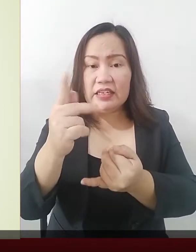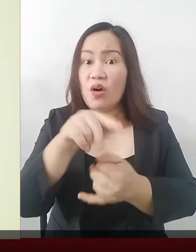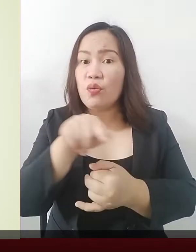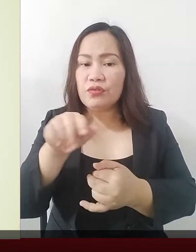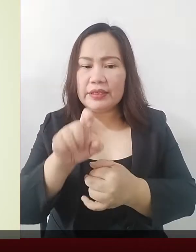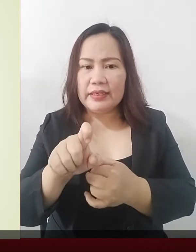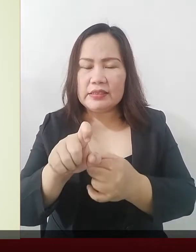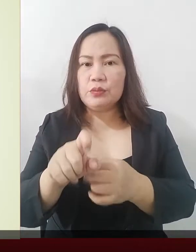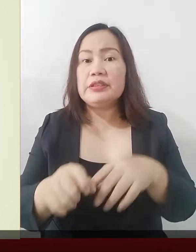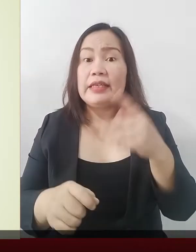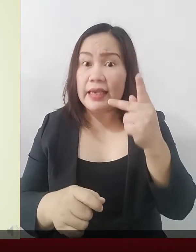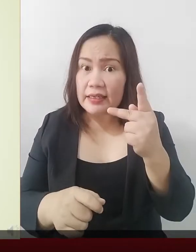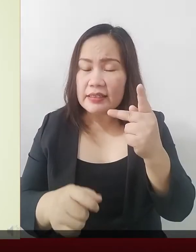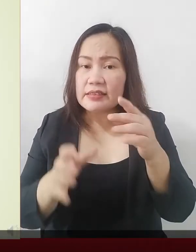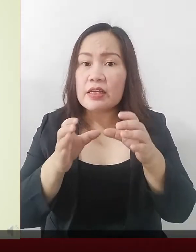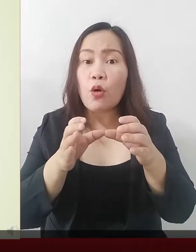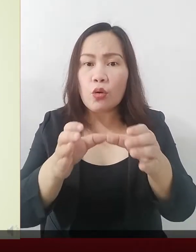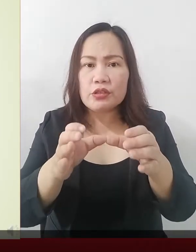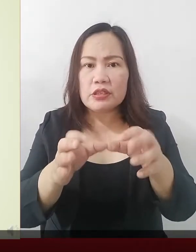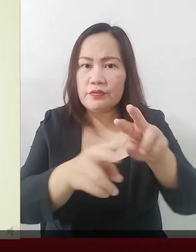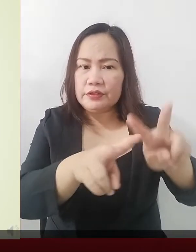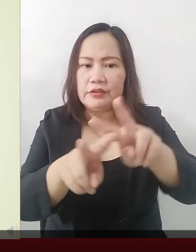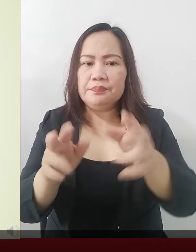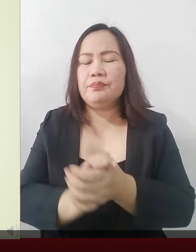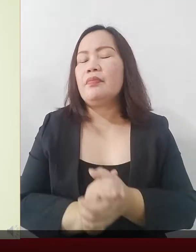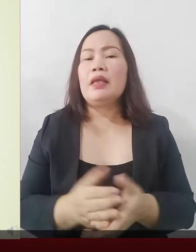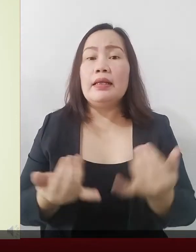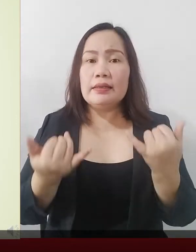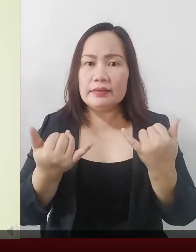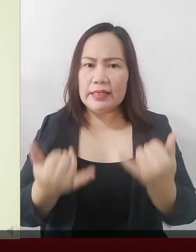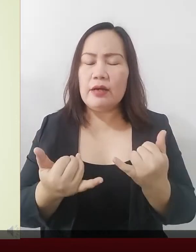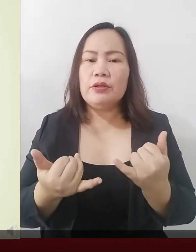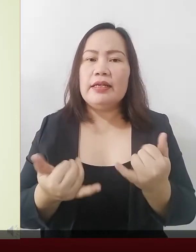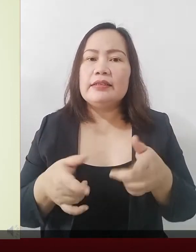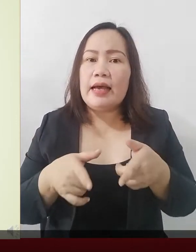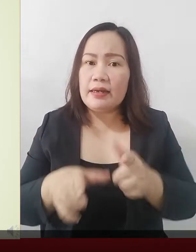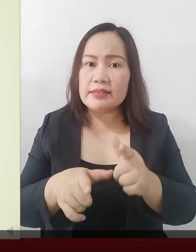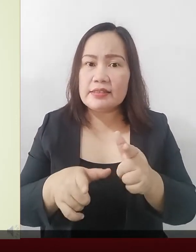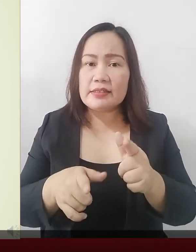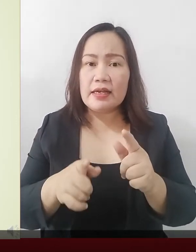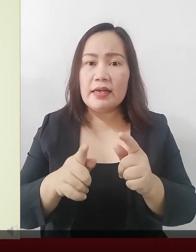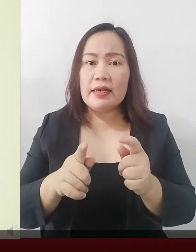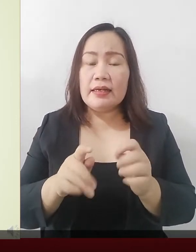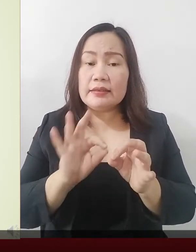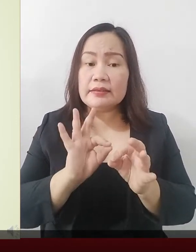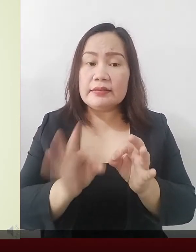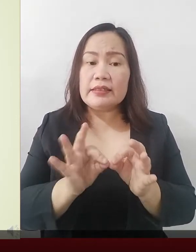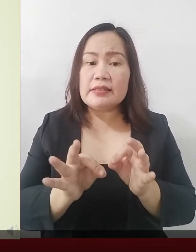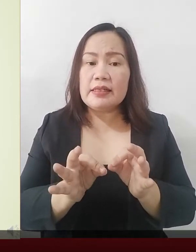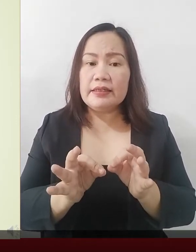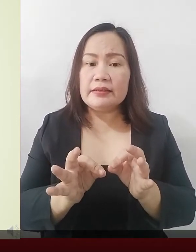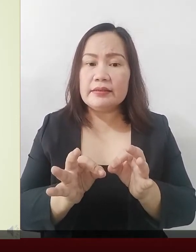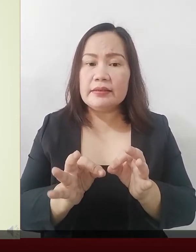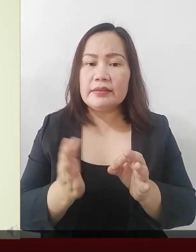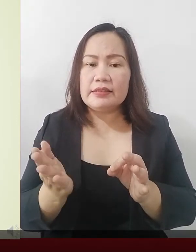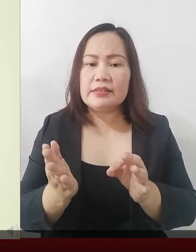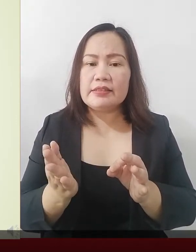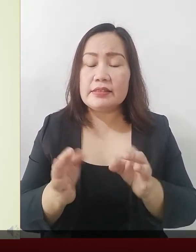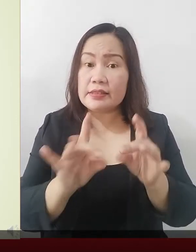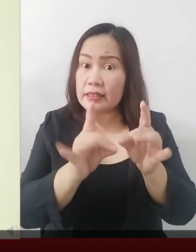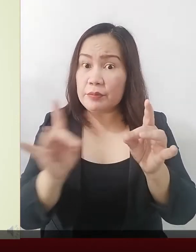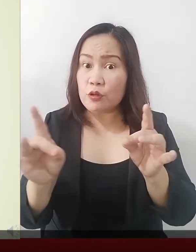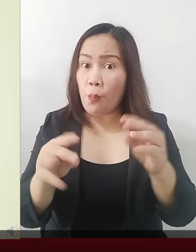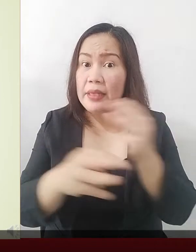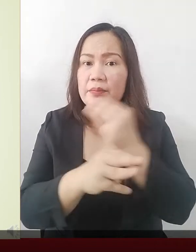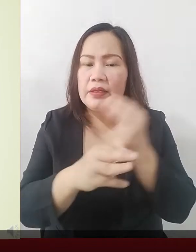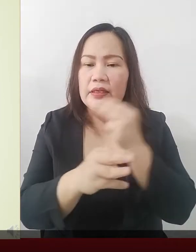of variation. Let's translate these statements into mathematical